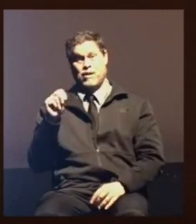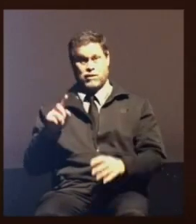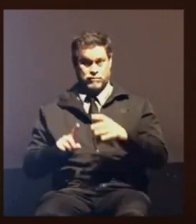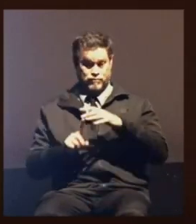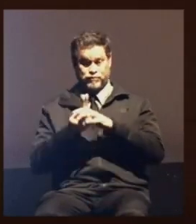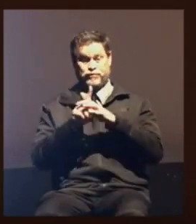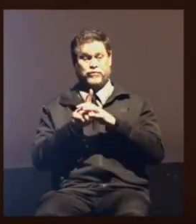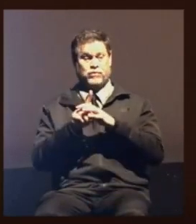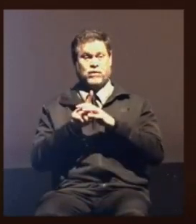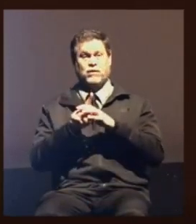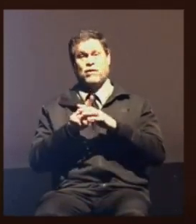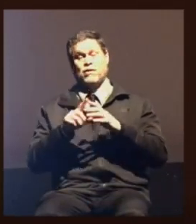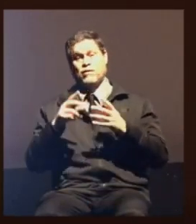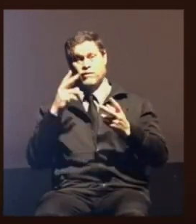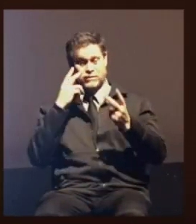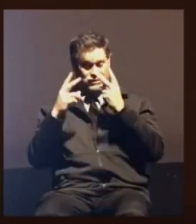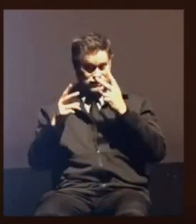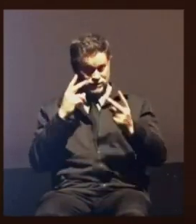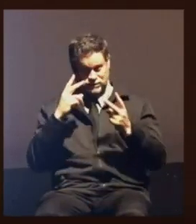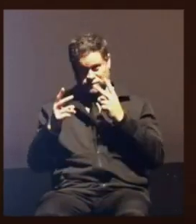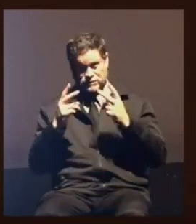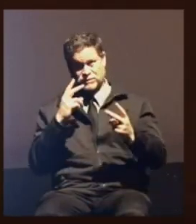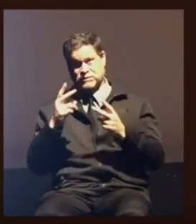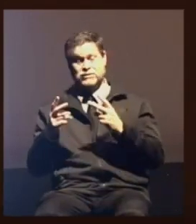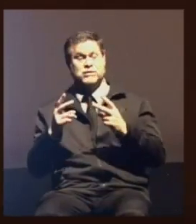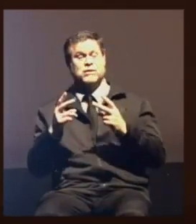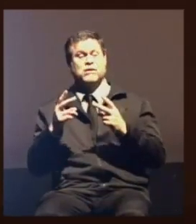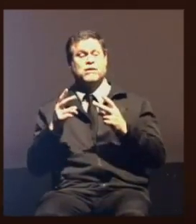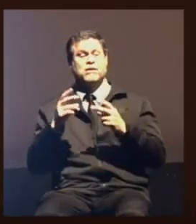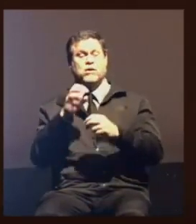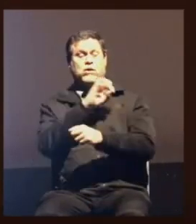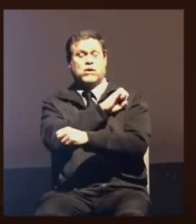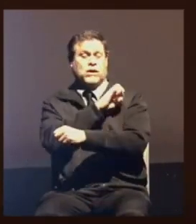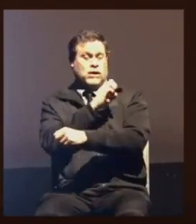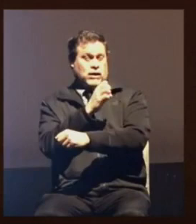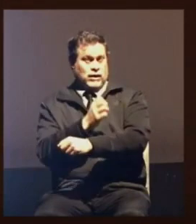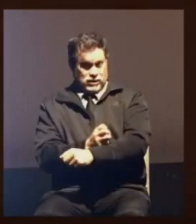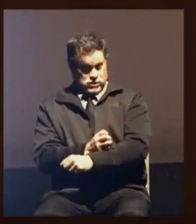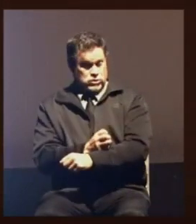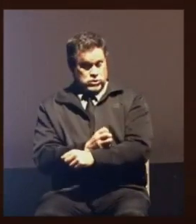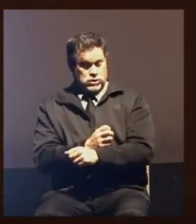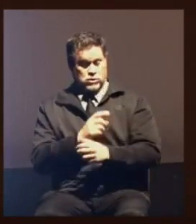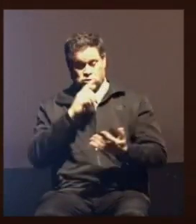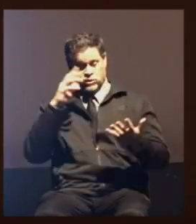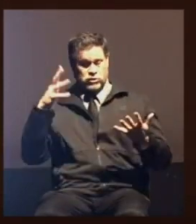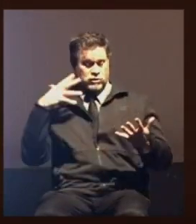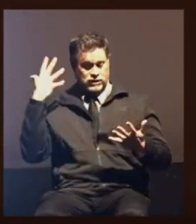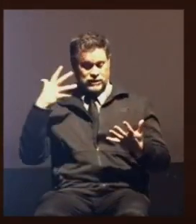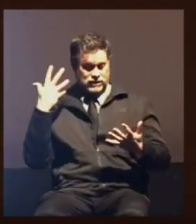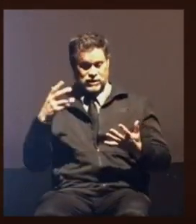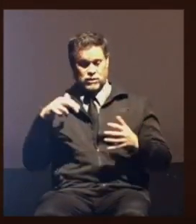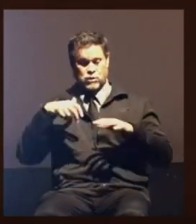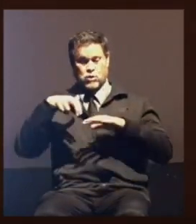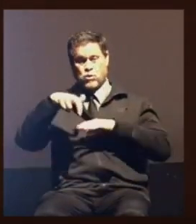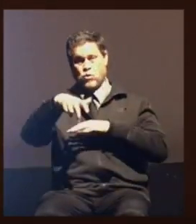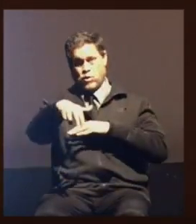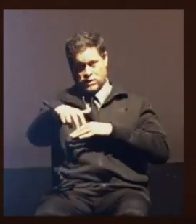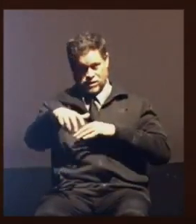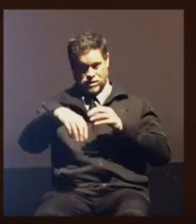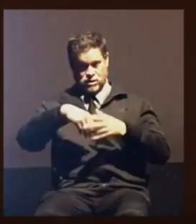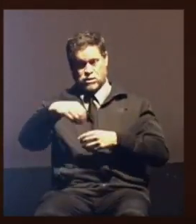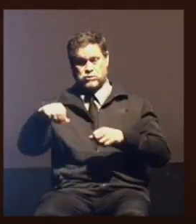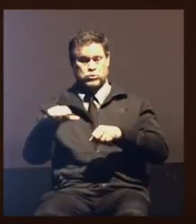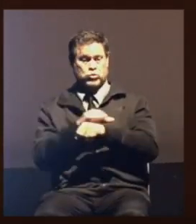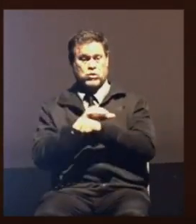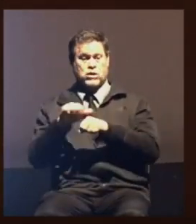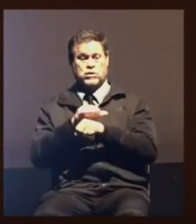the players would pull in the parking lot, and they'd see it. And there was an energy. It was crazy. And he would walk out to practice, and